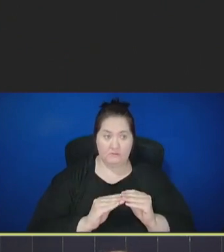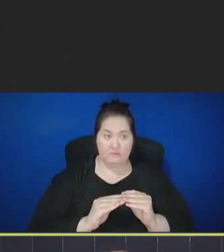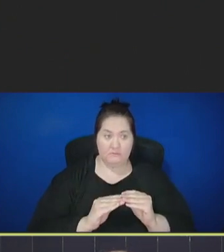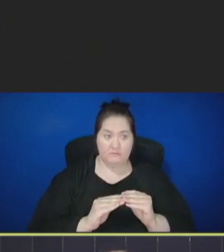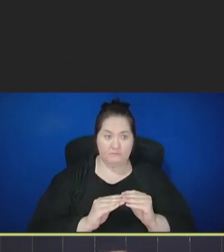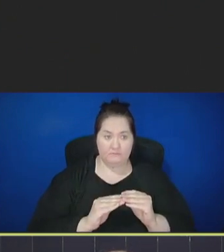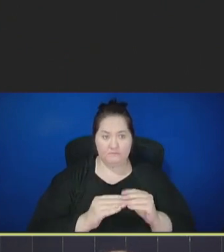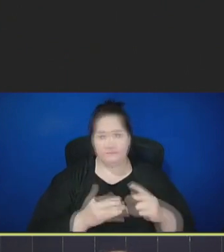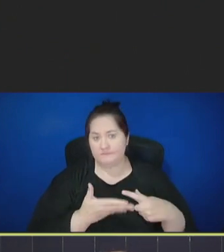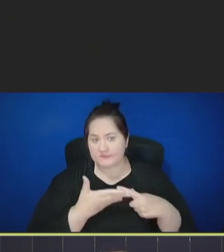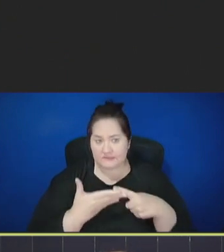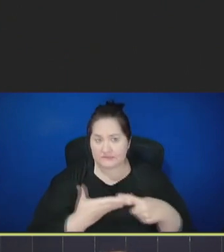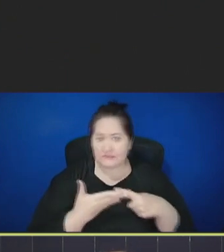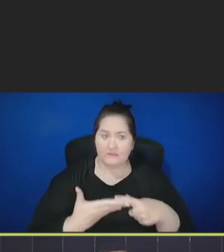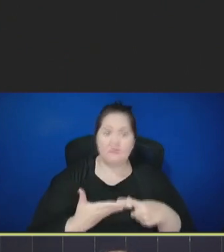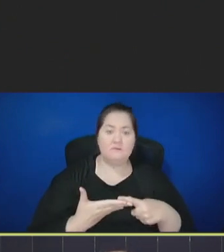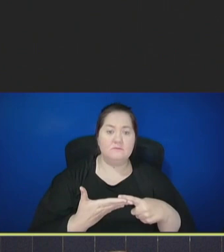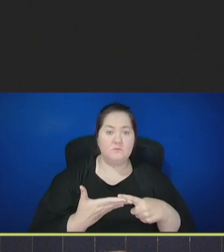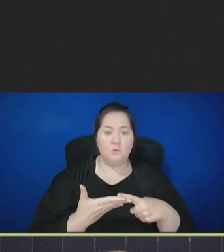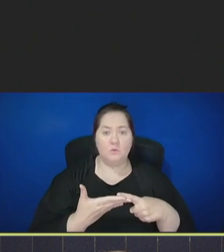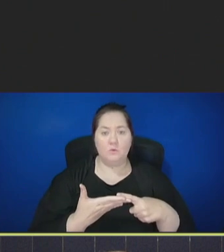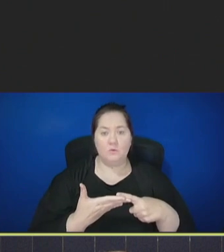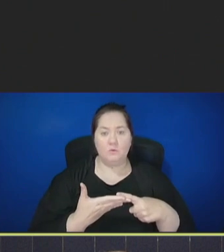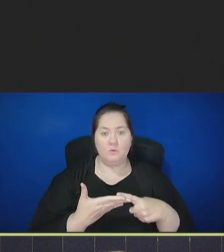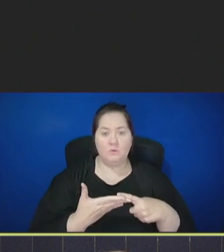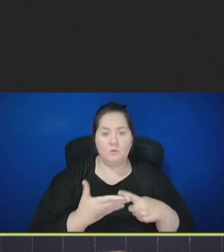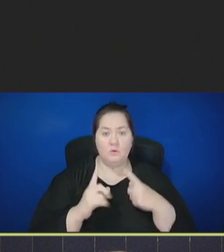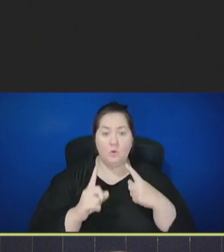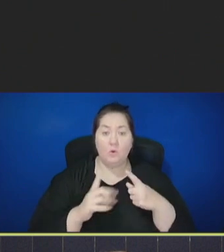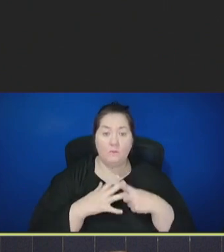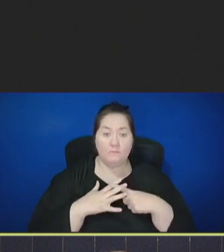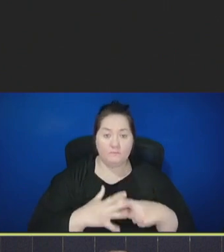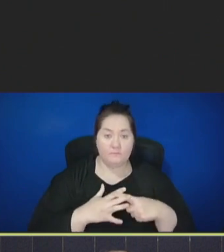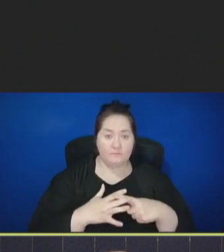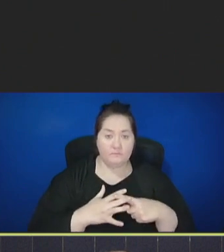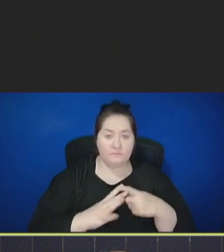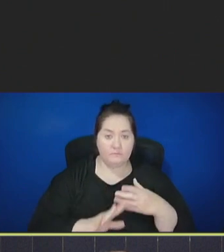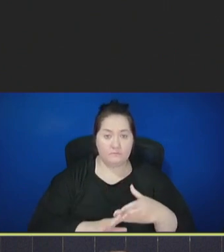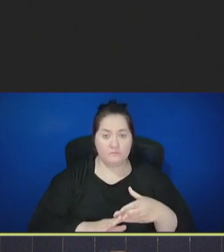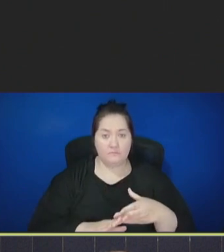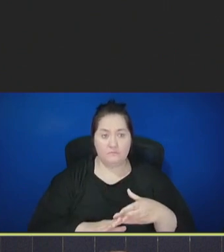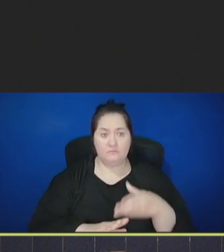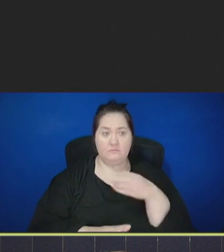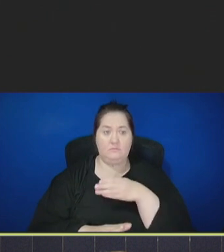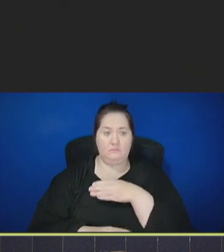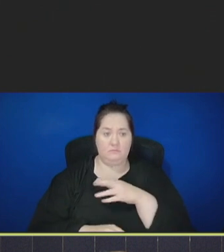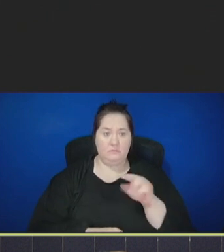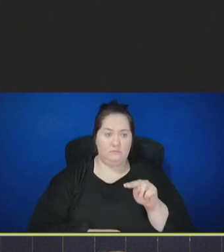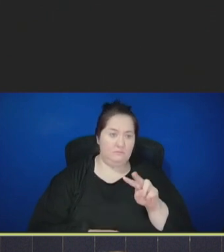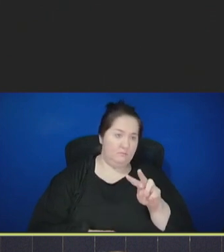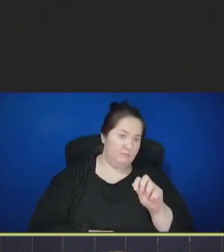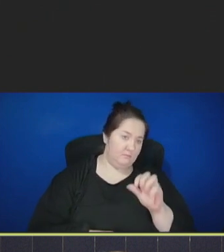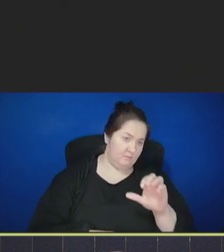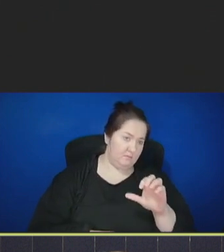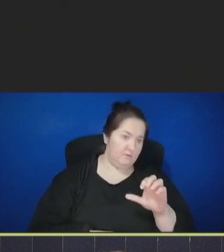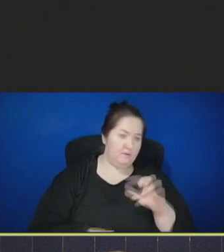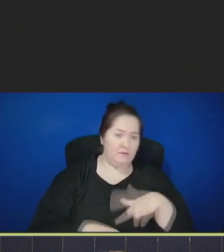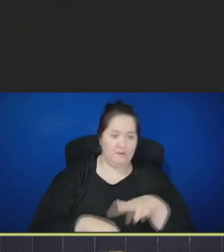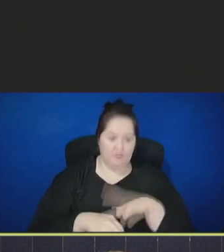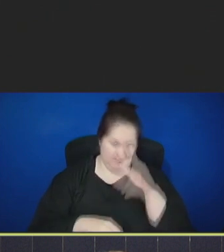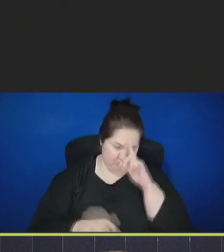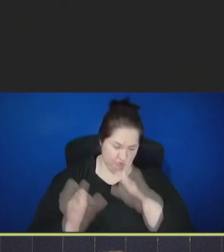sort of discuss the goals of the original, the previous National Vaccines National